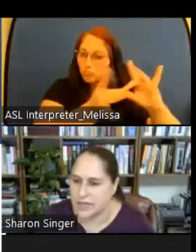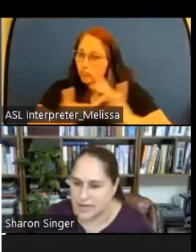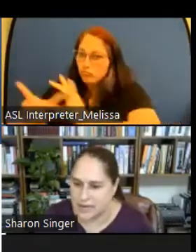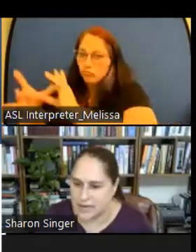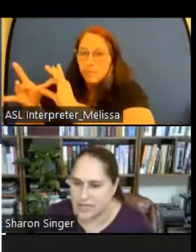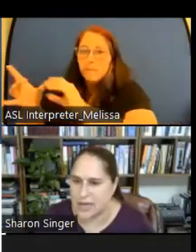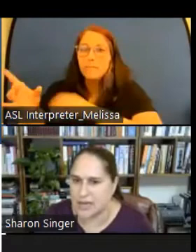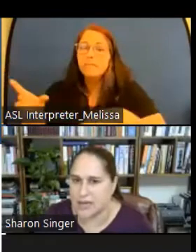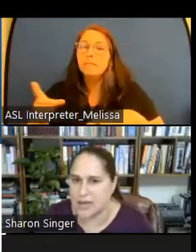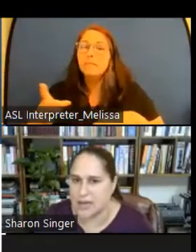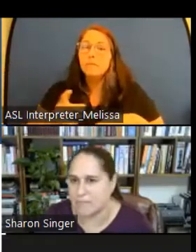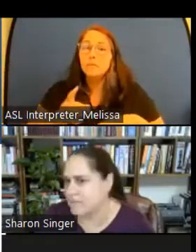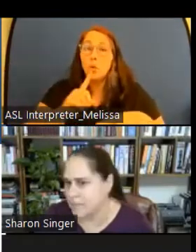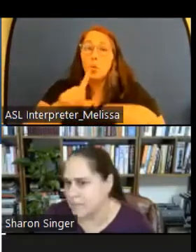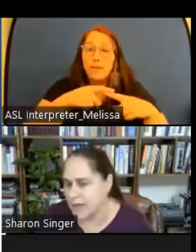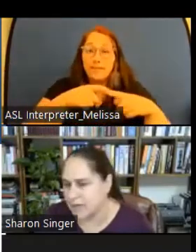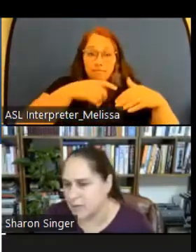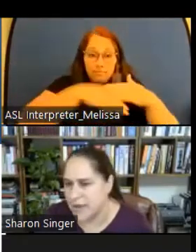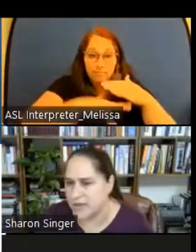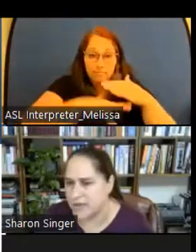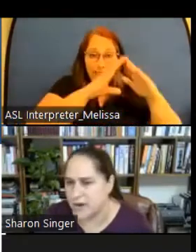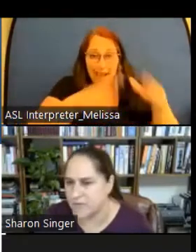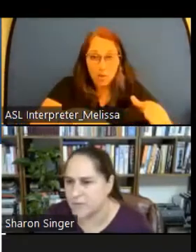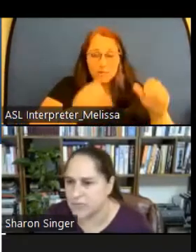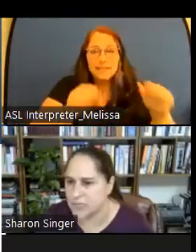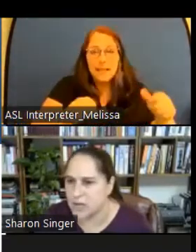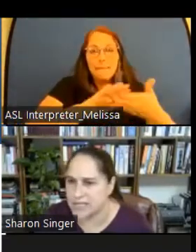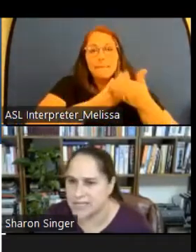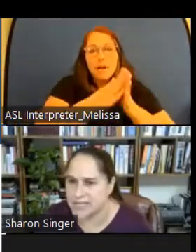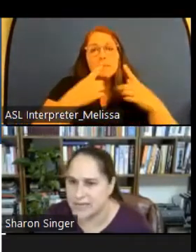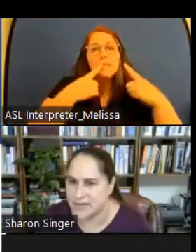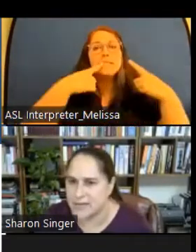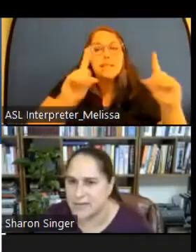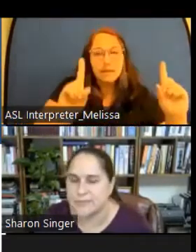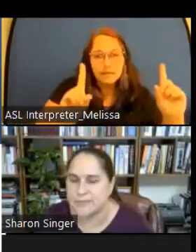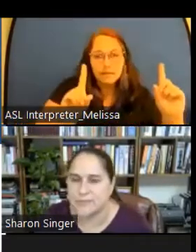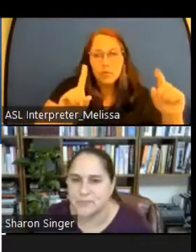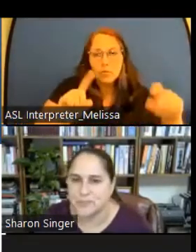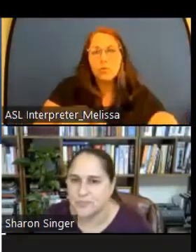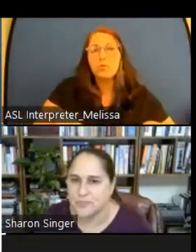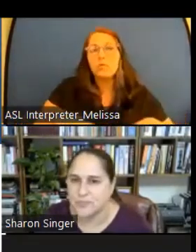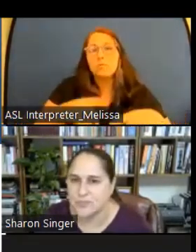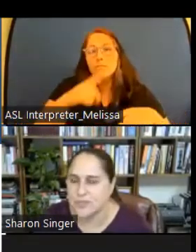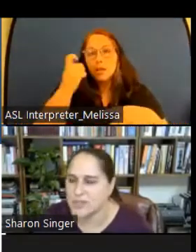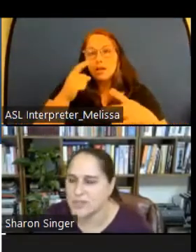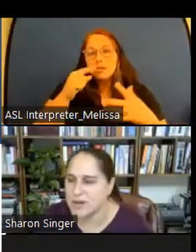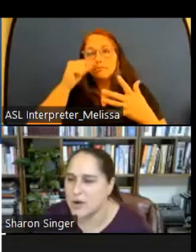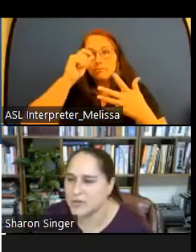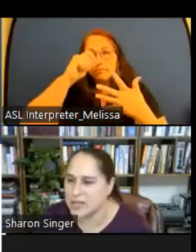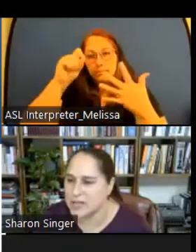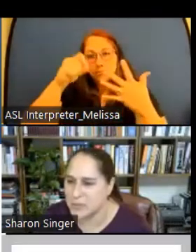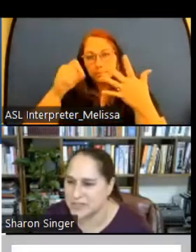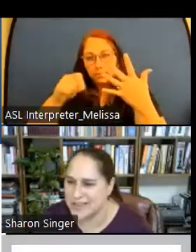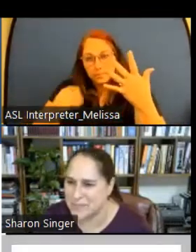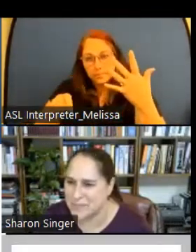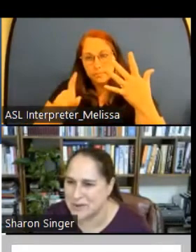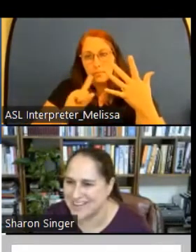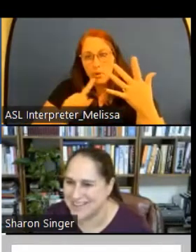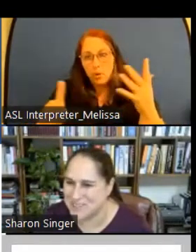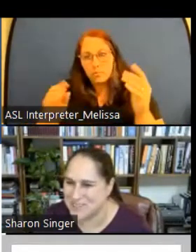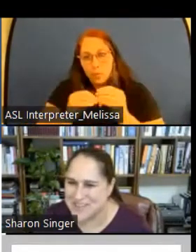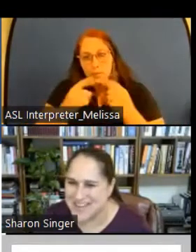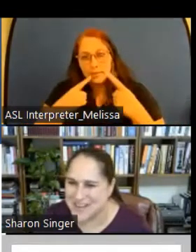in that housing and can remain there for as long as needed. So I know there's a lot more to say,